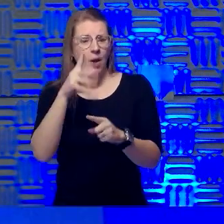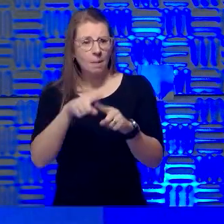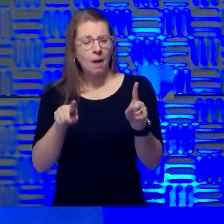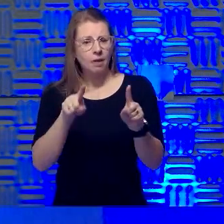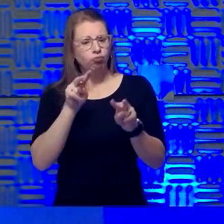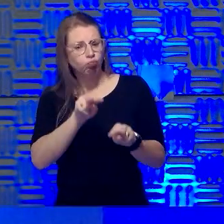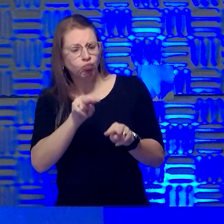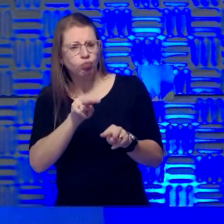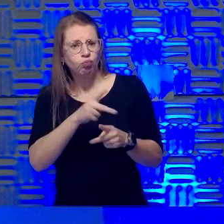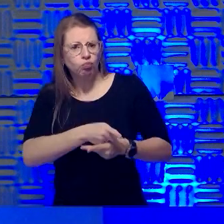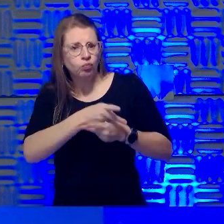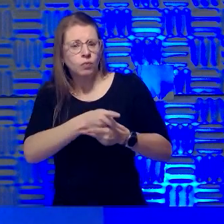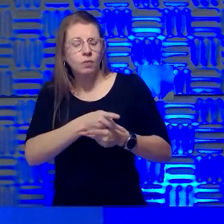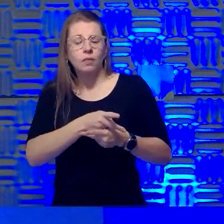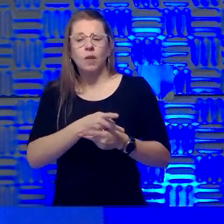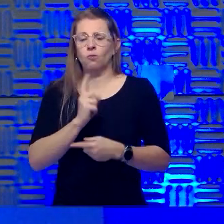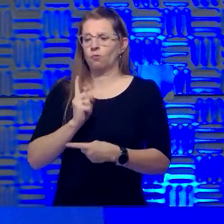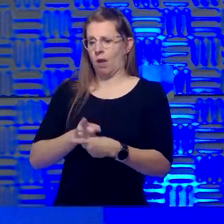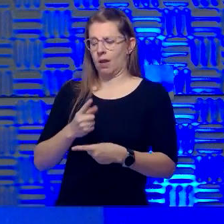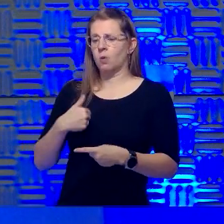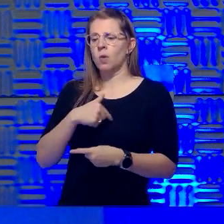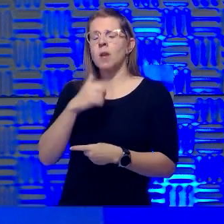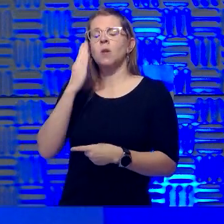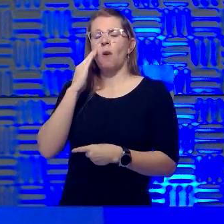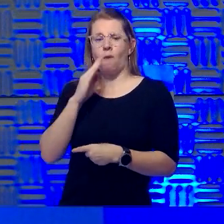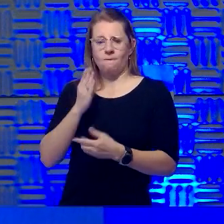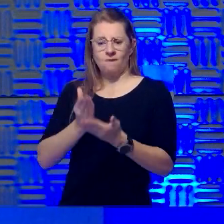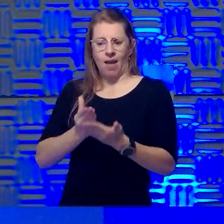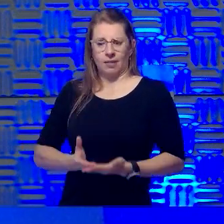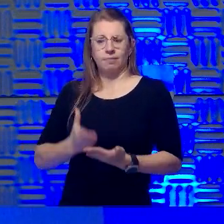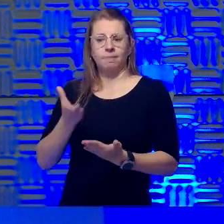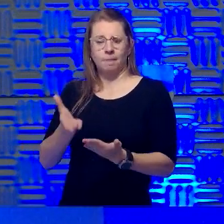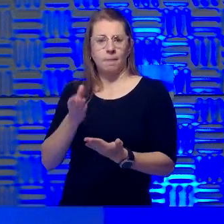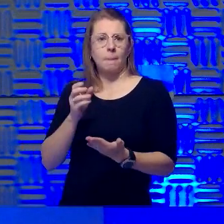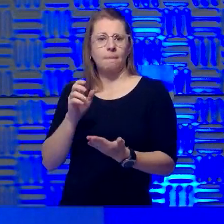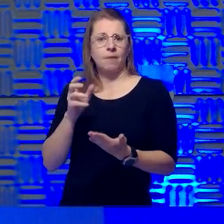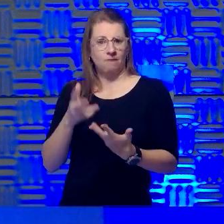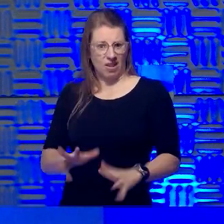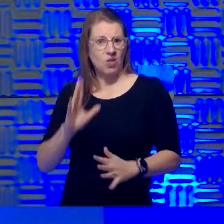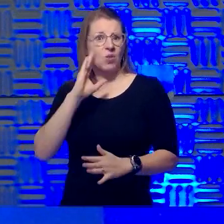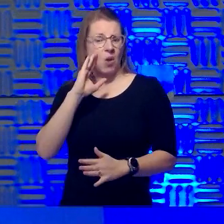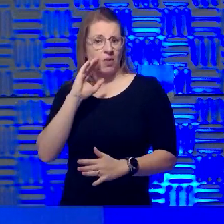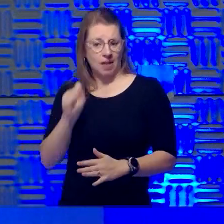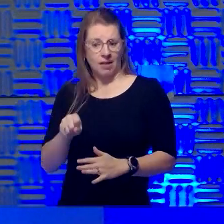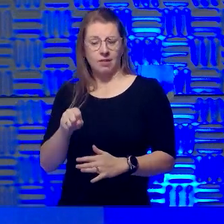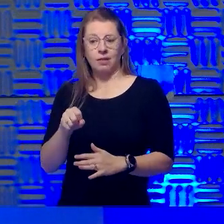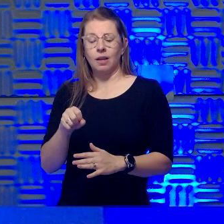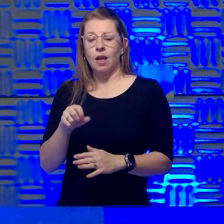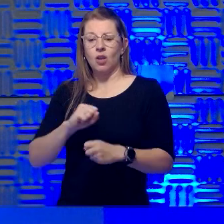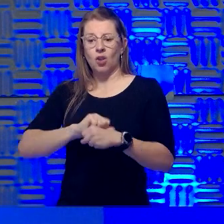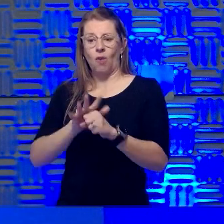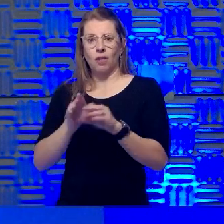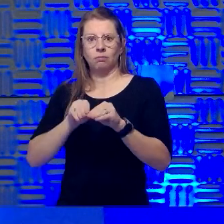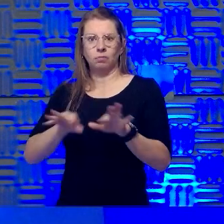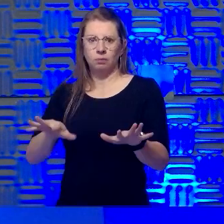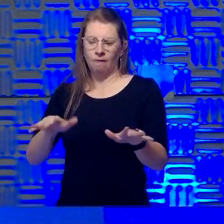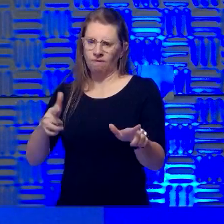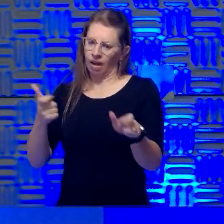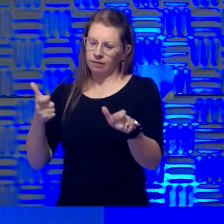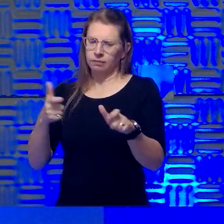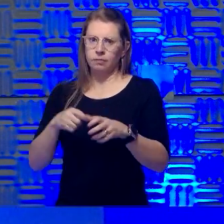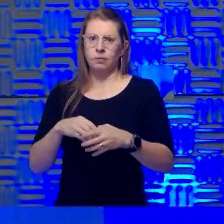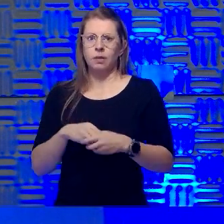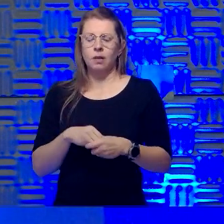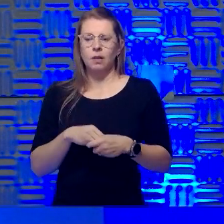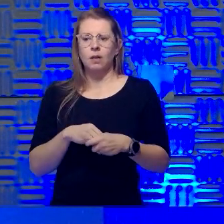We do know there are facts that we do know. Number one, this spreads like wildfire and is